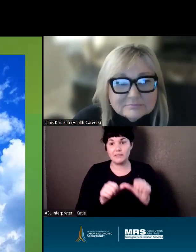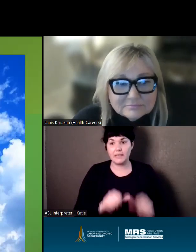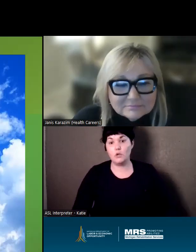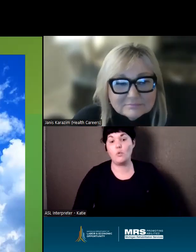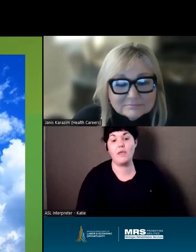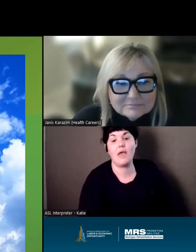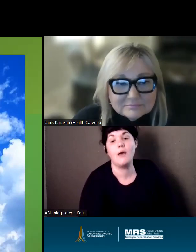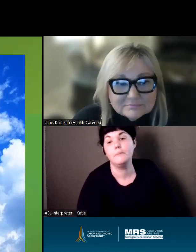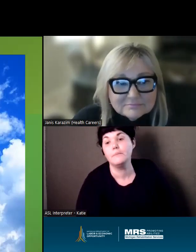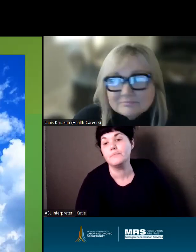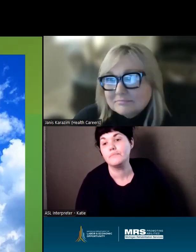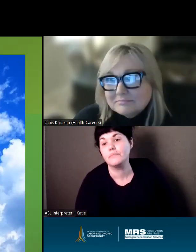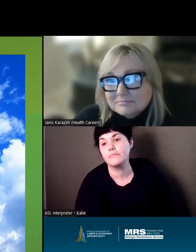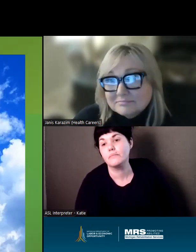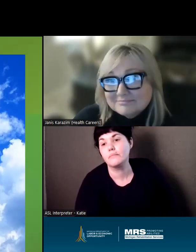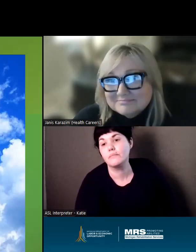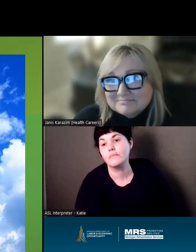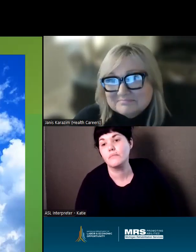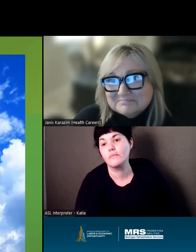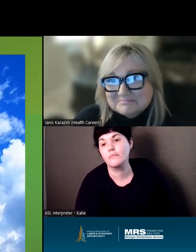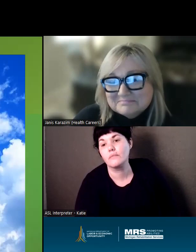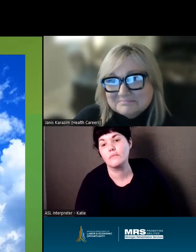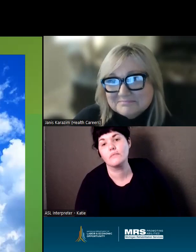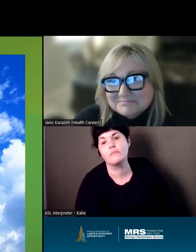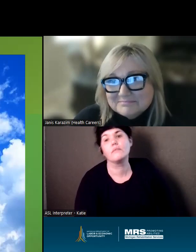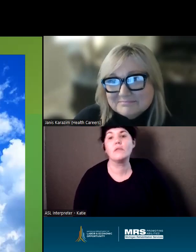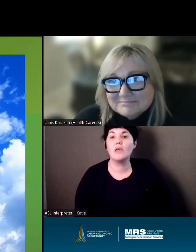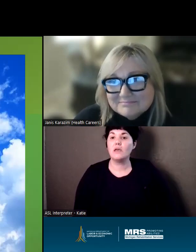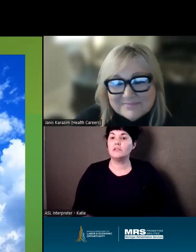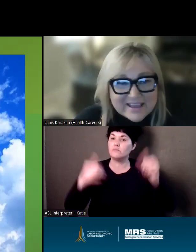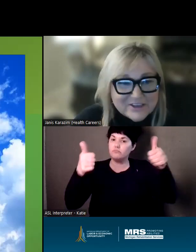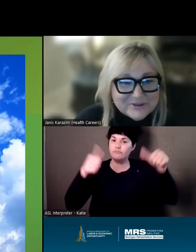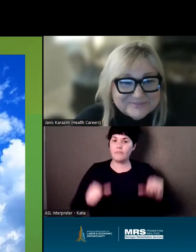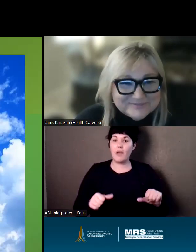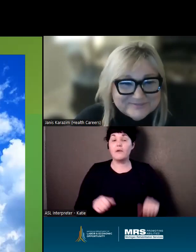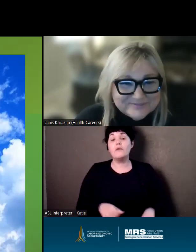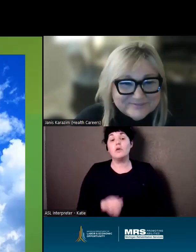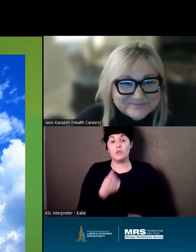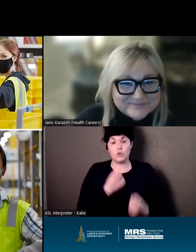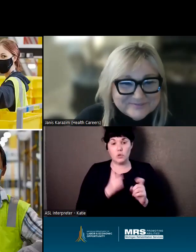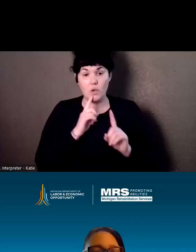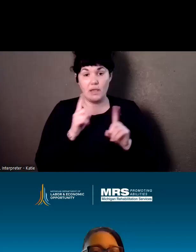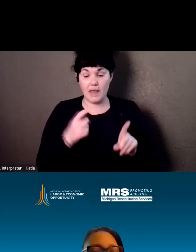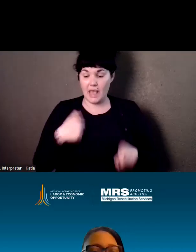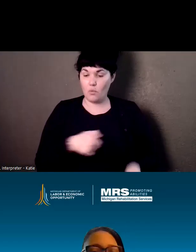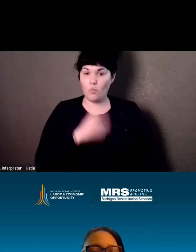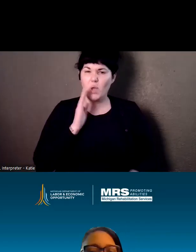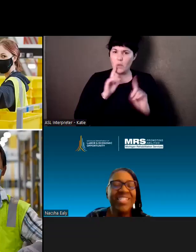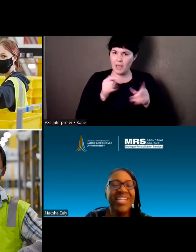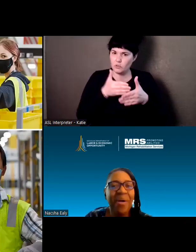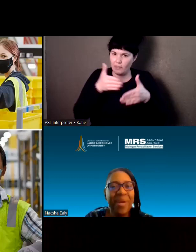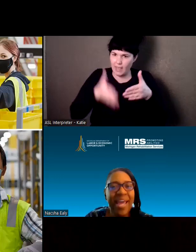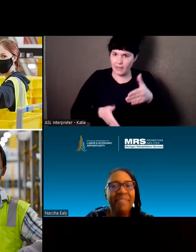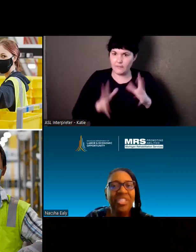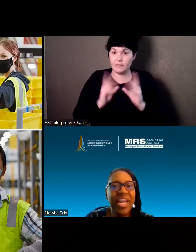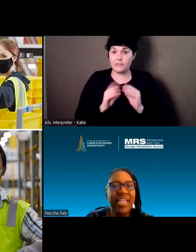in the Q&A and we will get to it at the end of the session. Thank you. Thank you so much, Janice. So